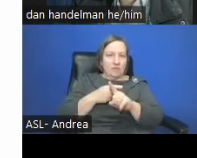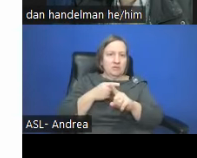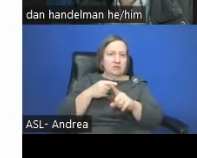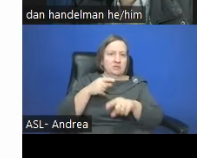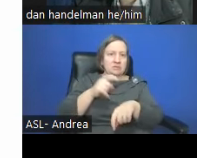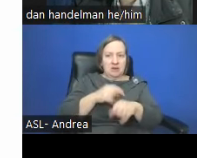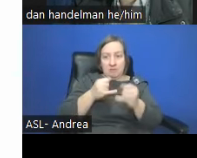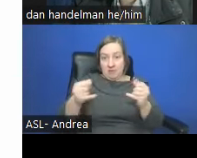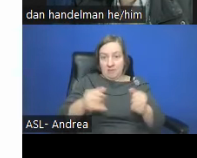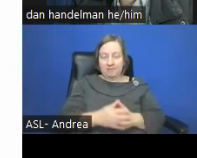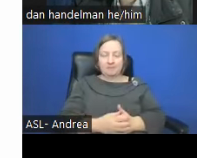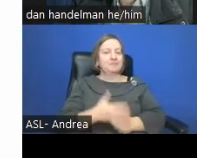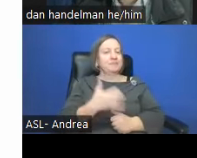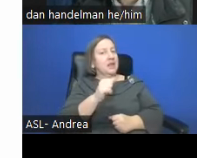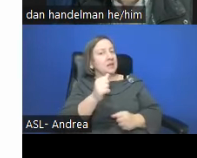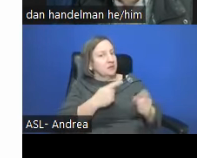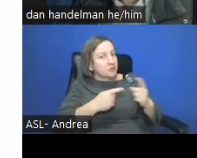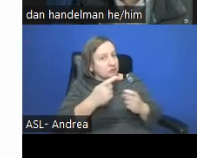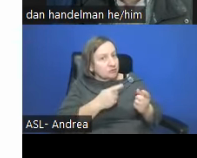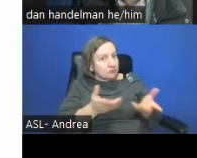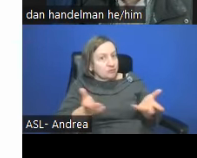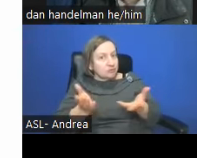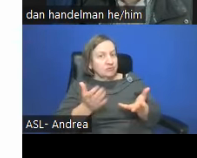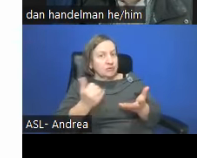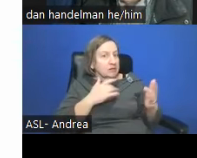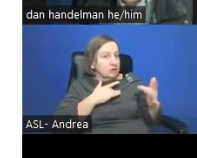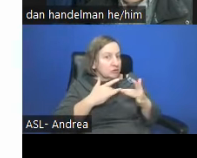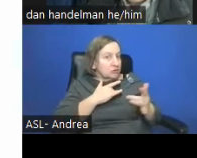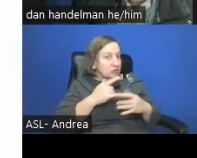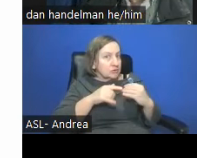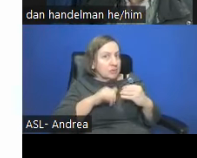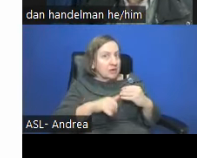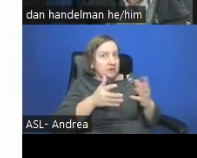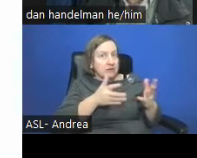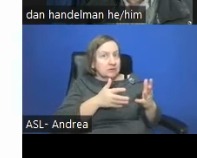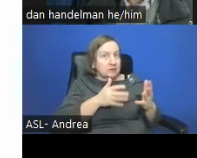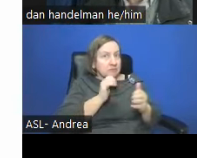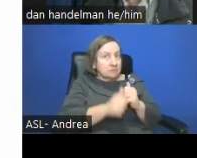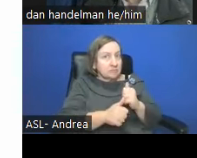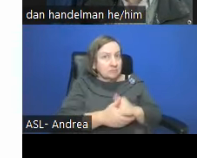Are there any questions or concerns about this passage?